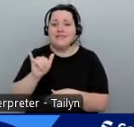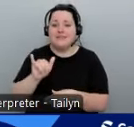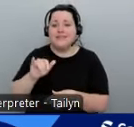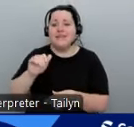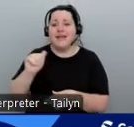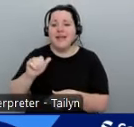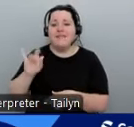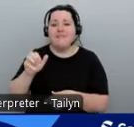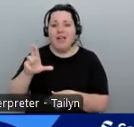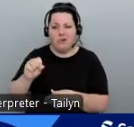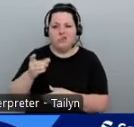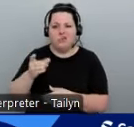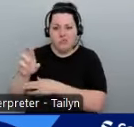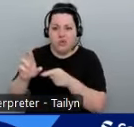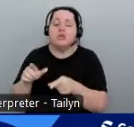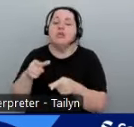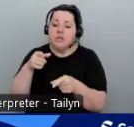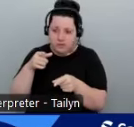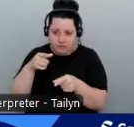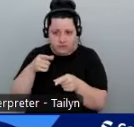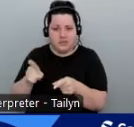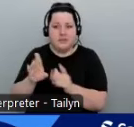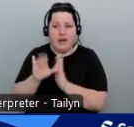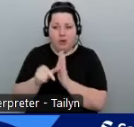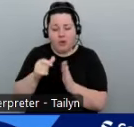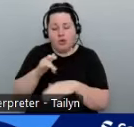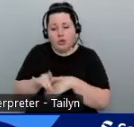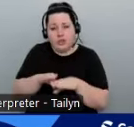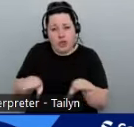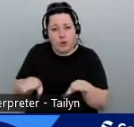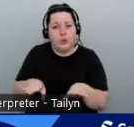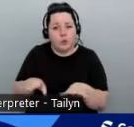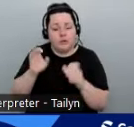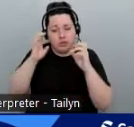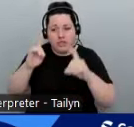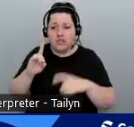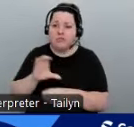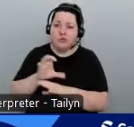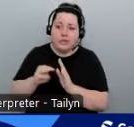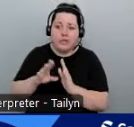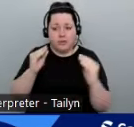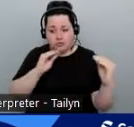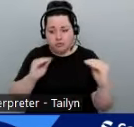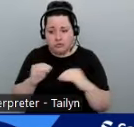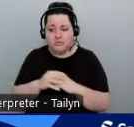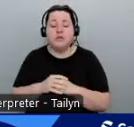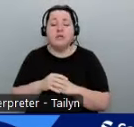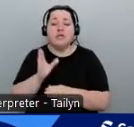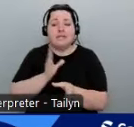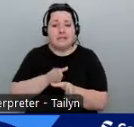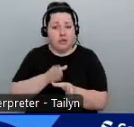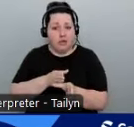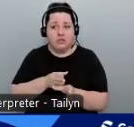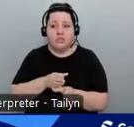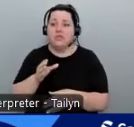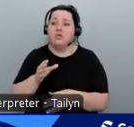multidisciplinary research with a background in early childhood education, curriculum and instruction, psychology,